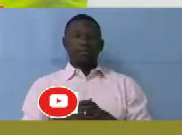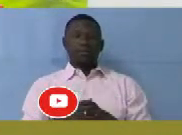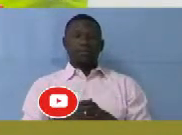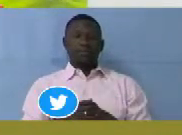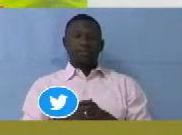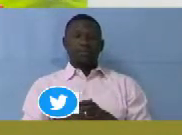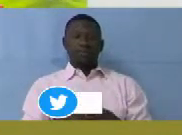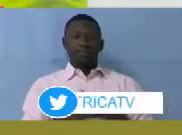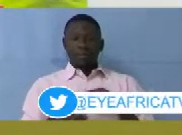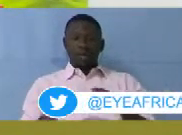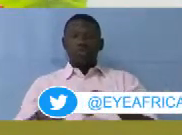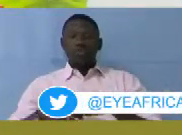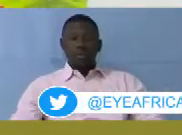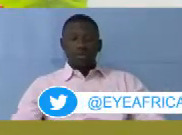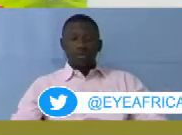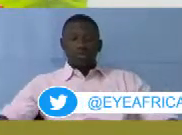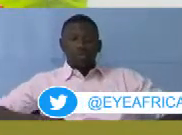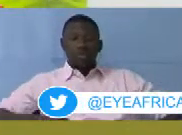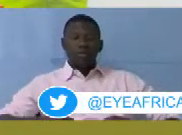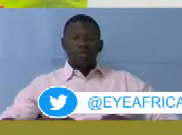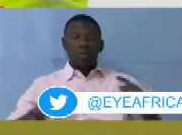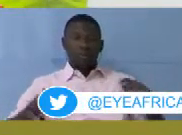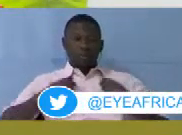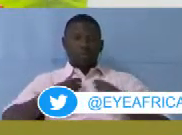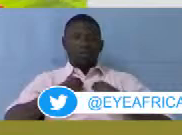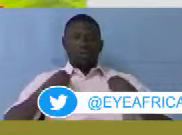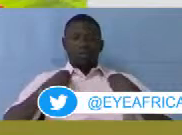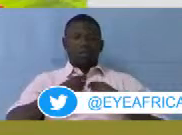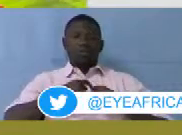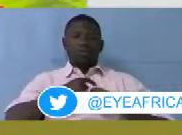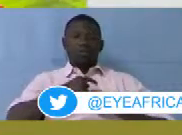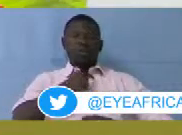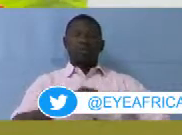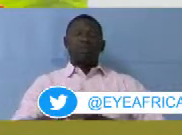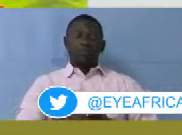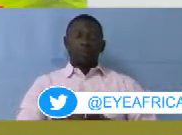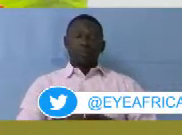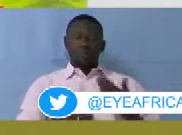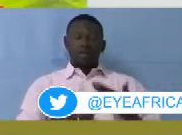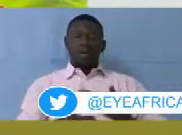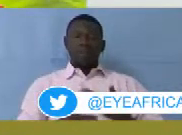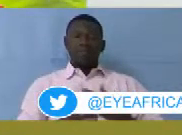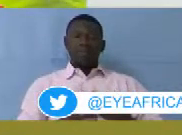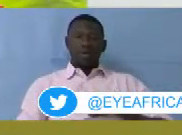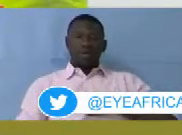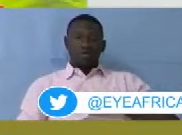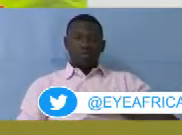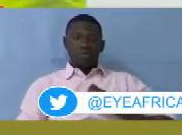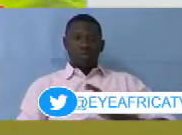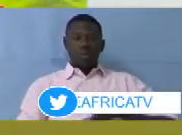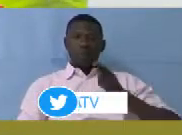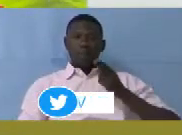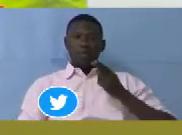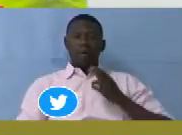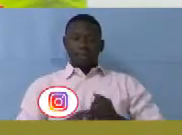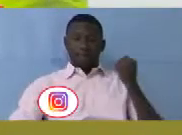jean and a shirt. I was having my personal weapon.